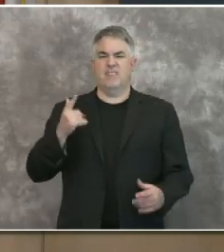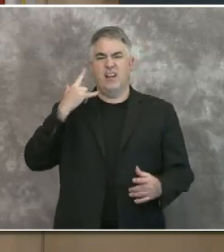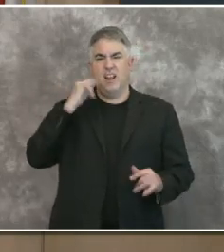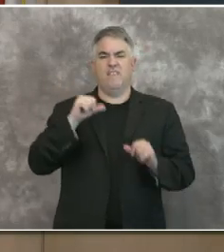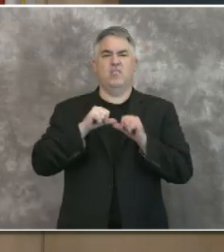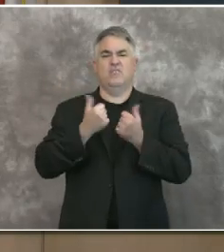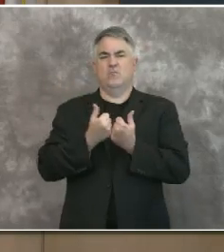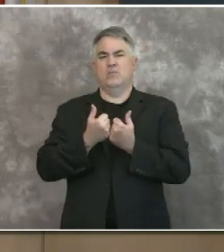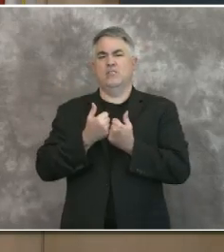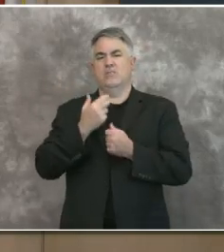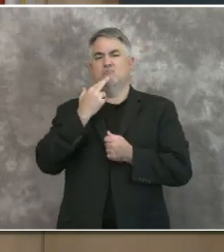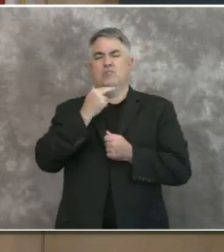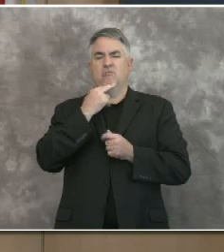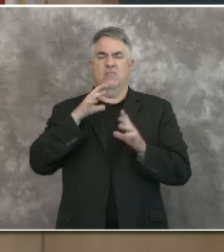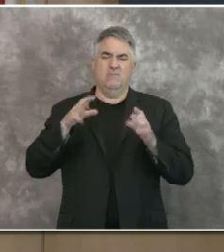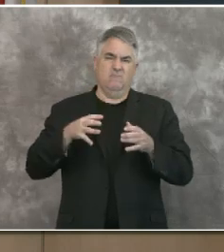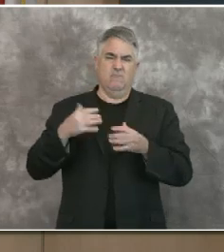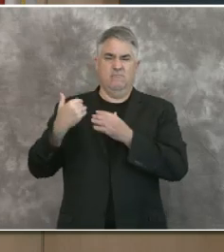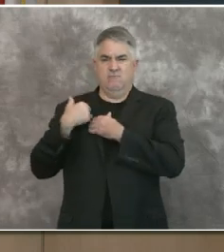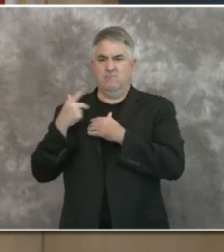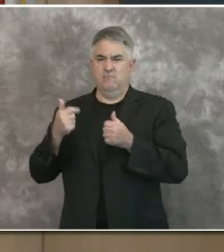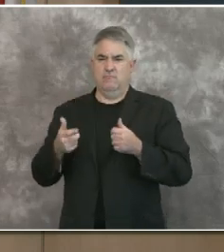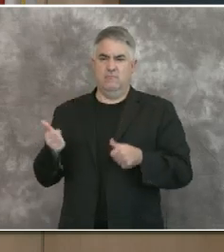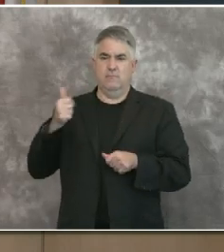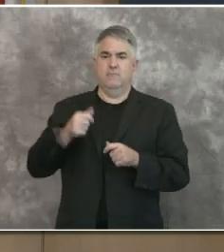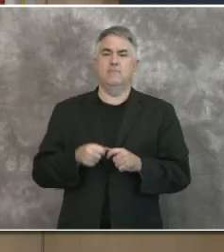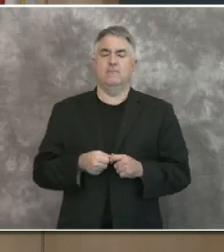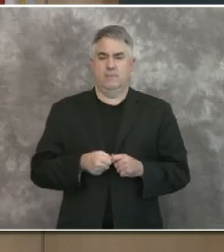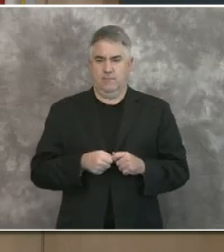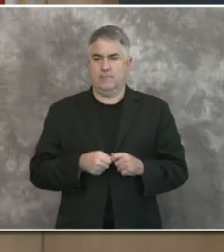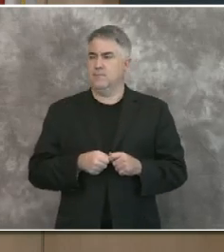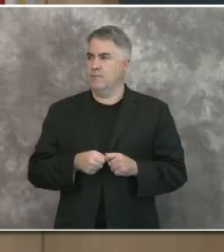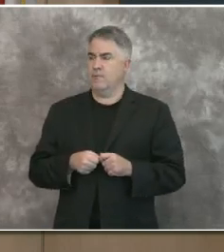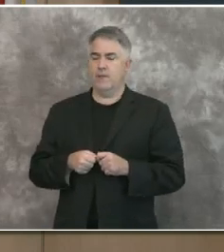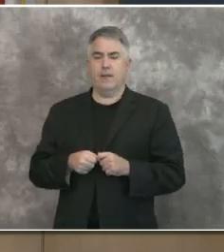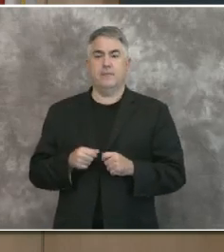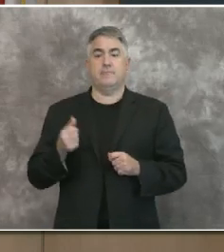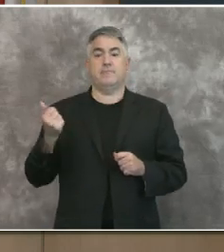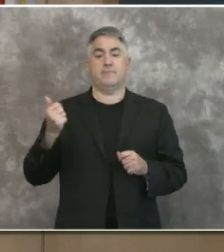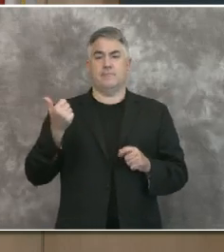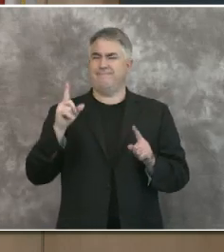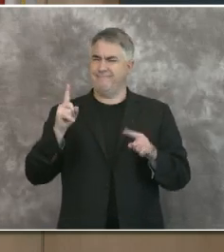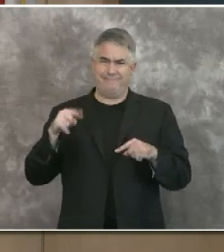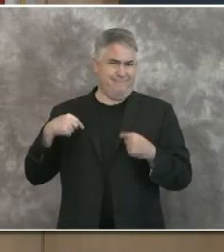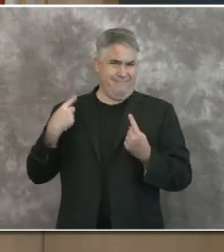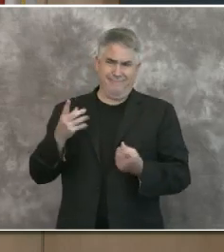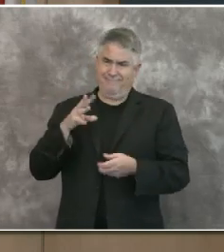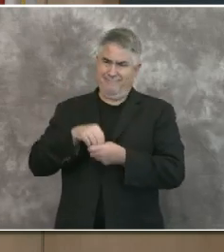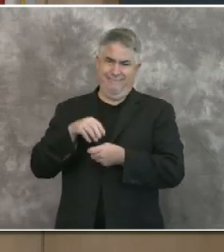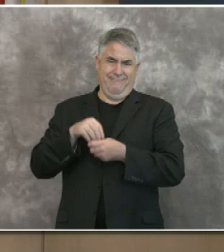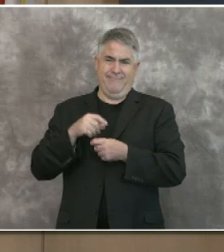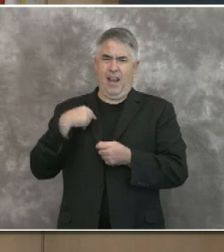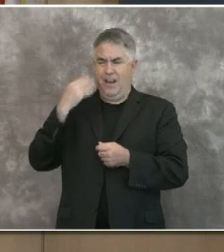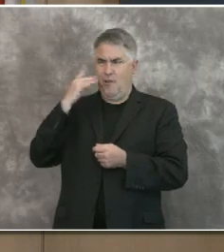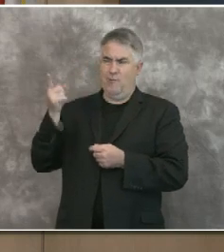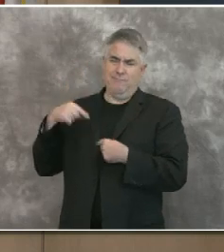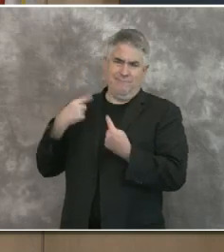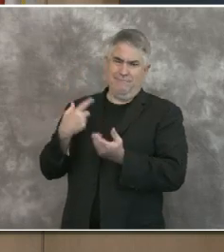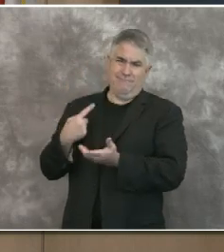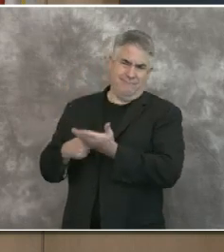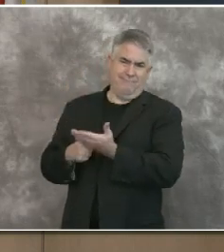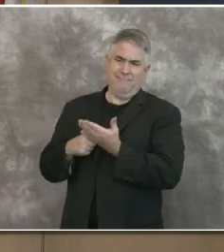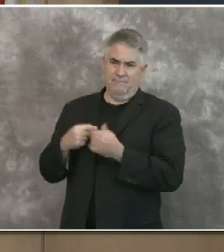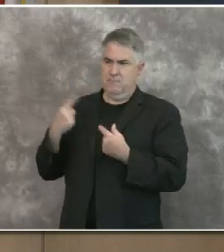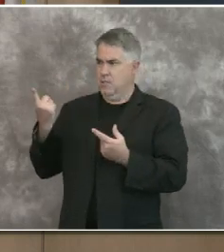Association, throughout the duration of this coronavirus episode. We know that they want to get up and running. We know that they want to do it